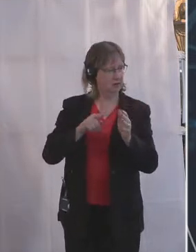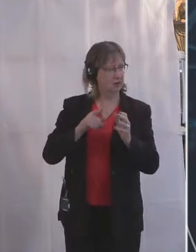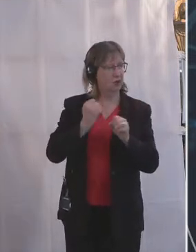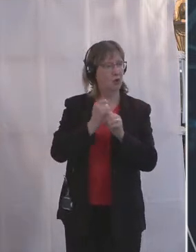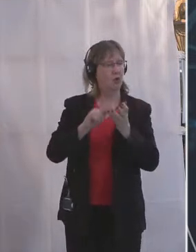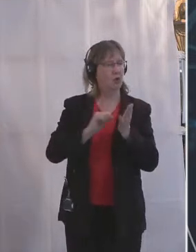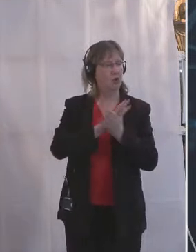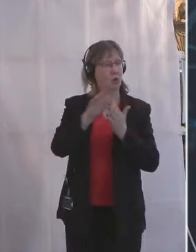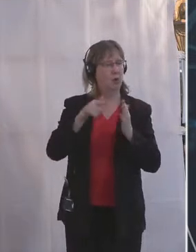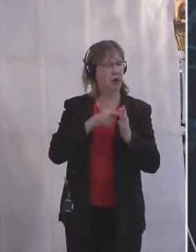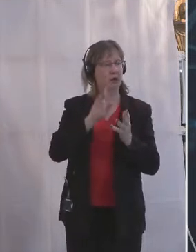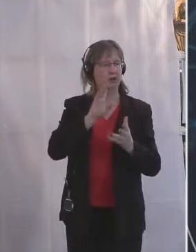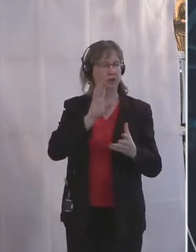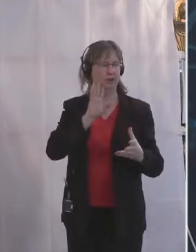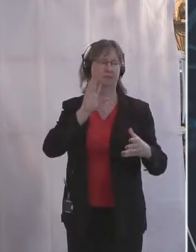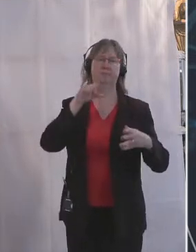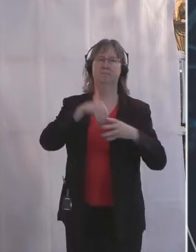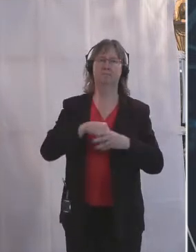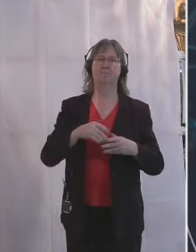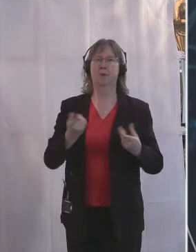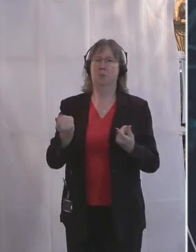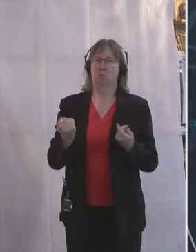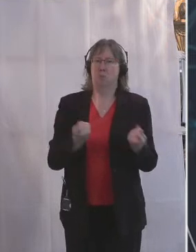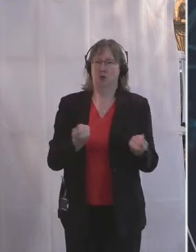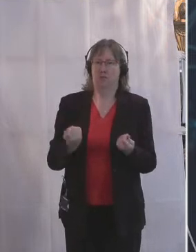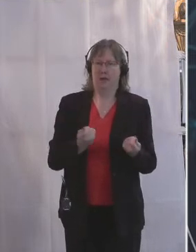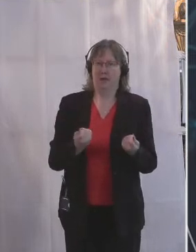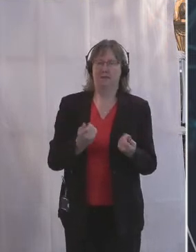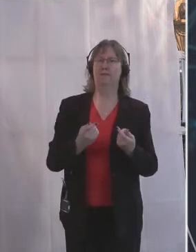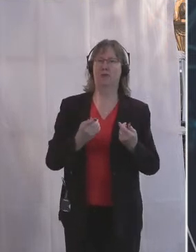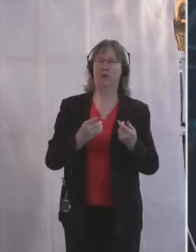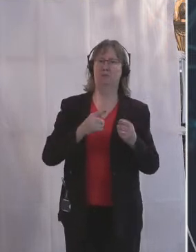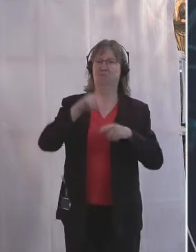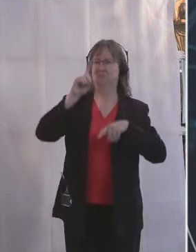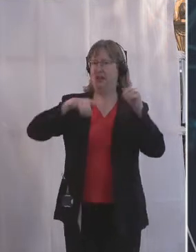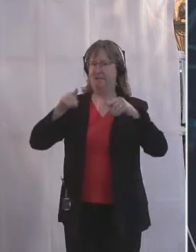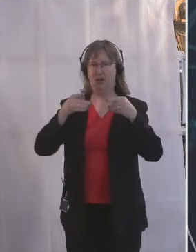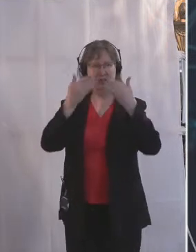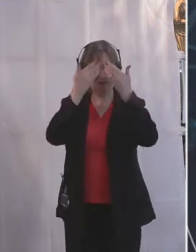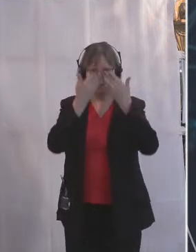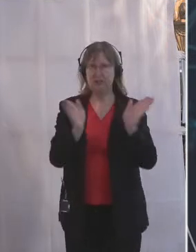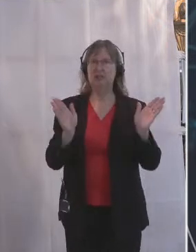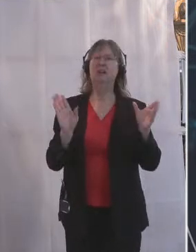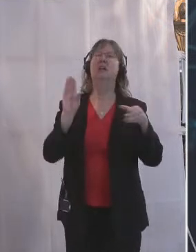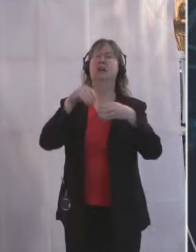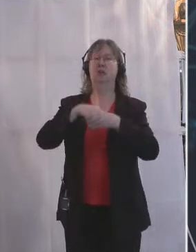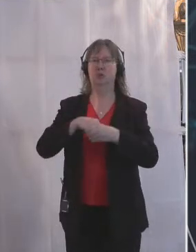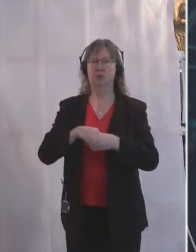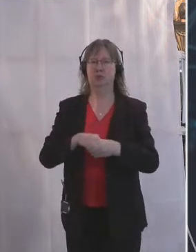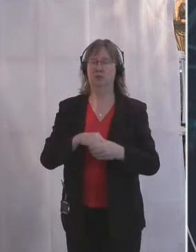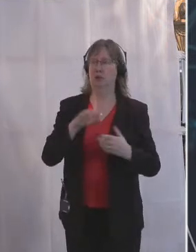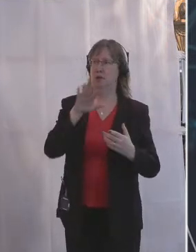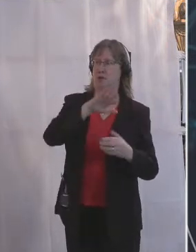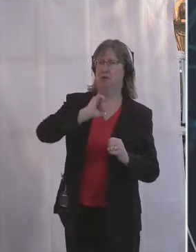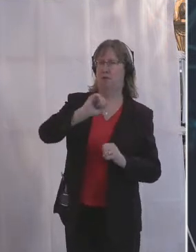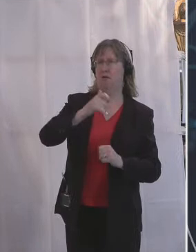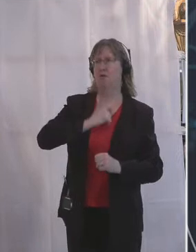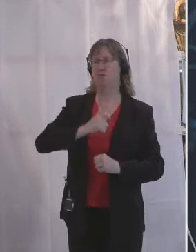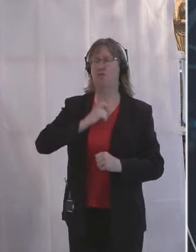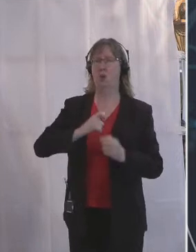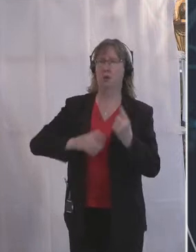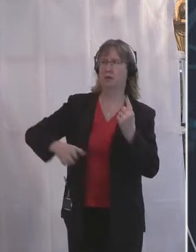for diversity and inclusion. She's played a variety of different senior roles in many different types